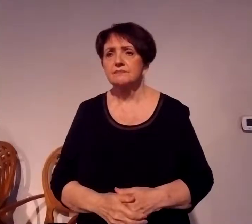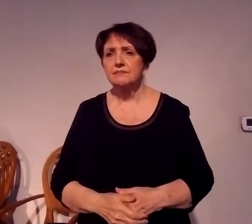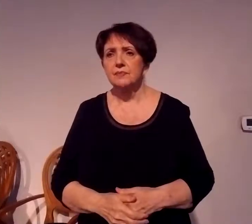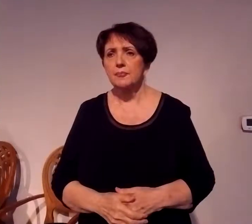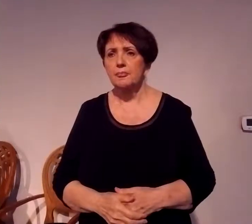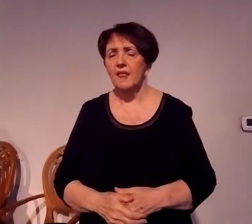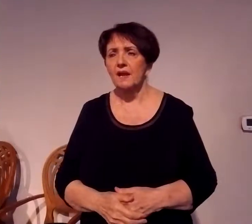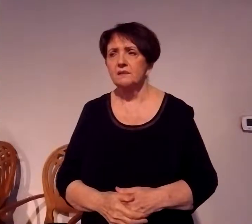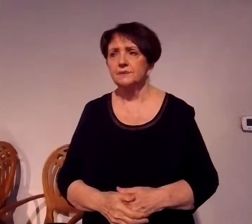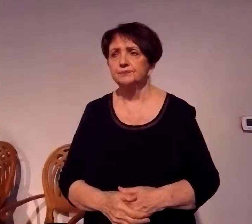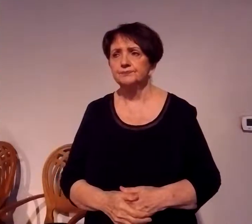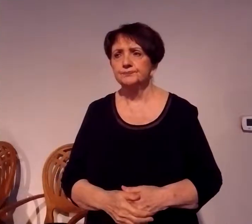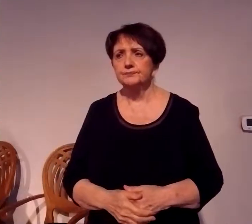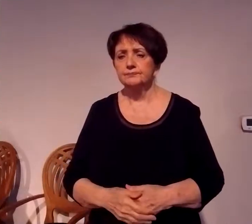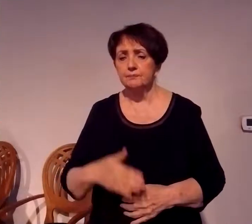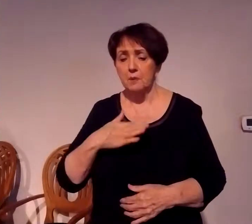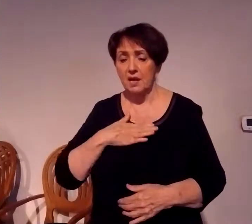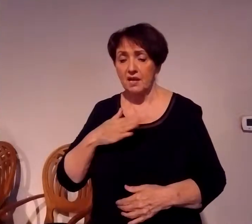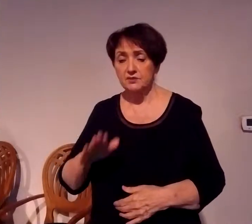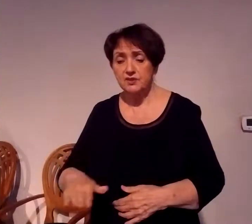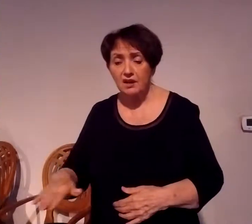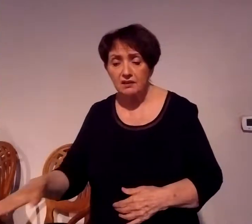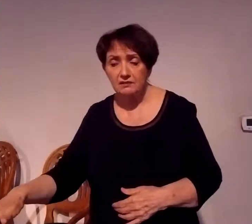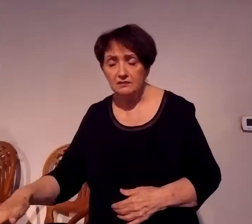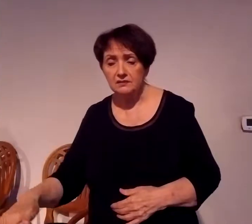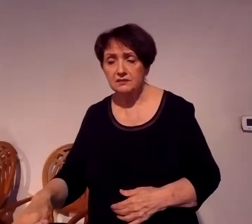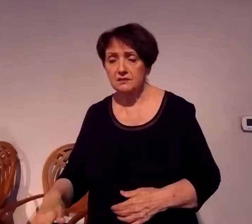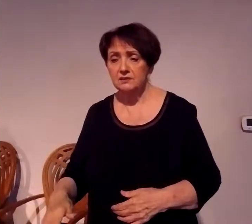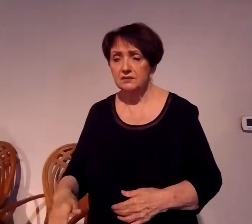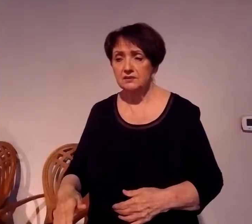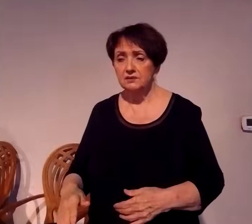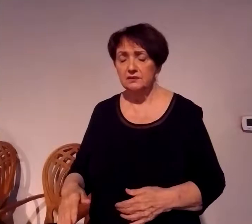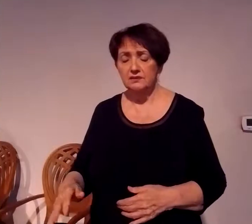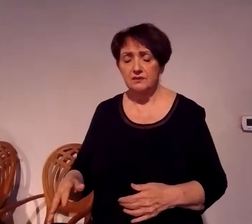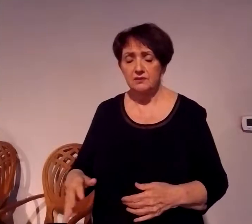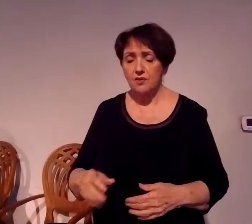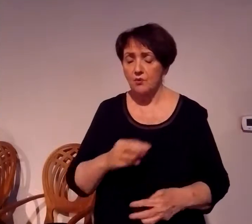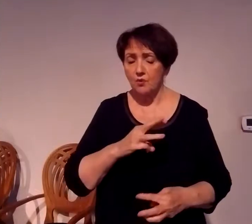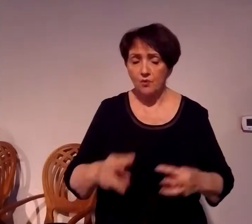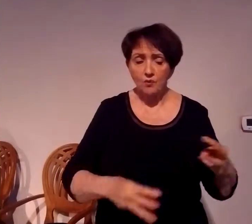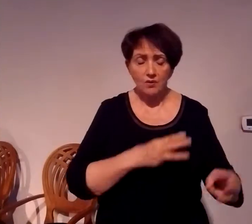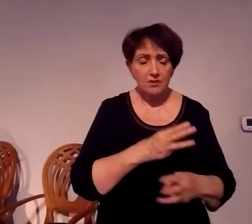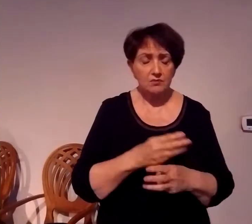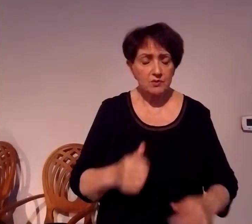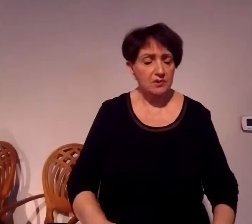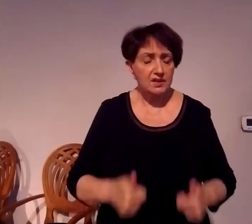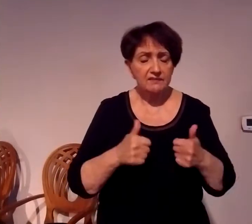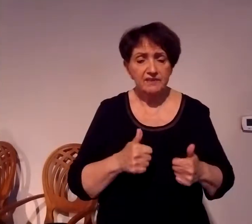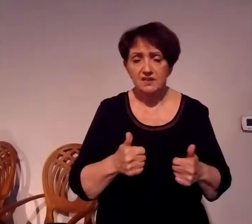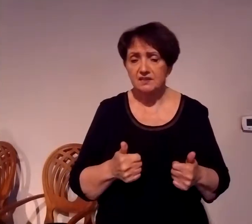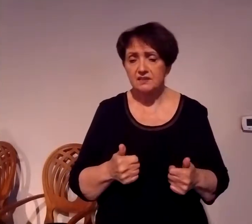inflicting upon my child the devastation that we were wreaking on our planet.